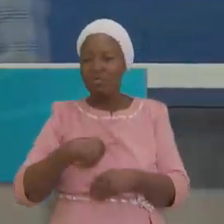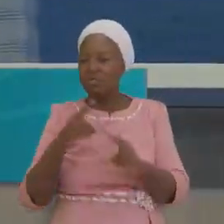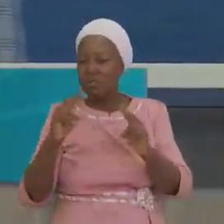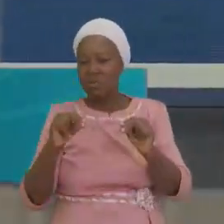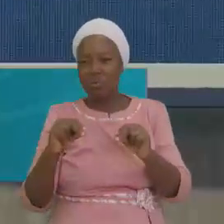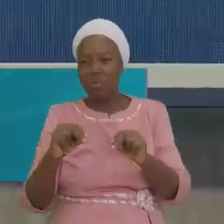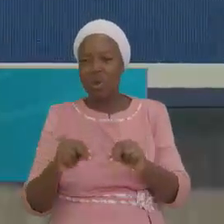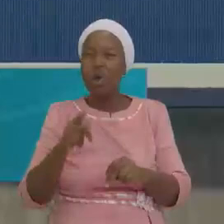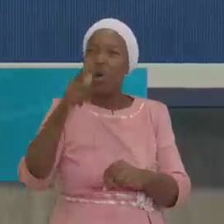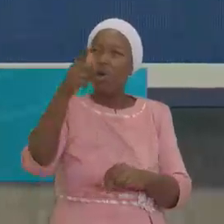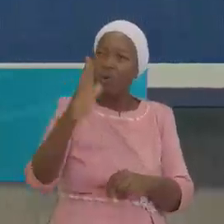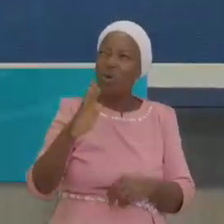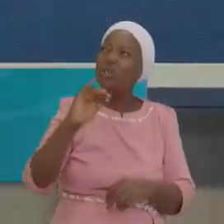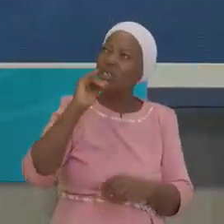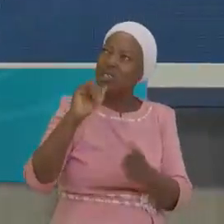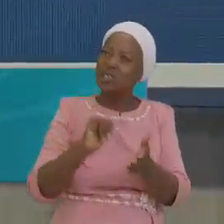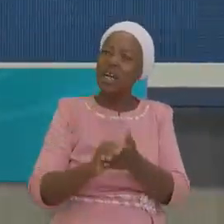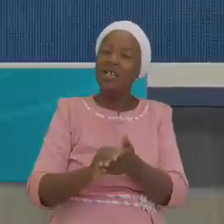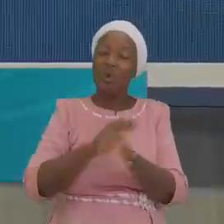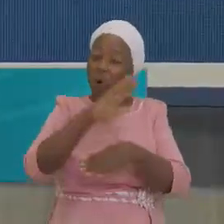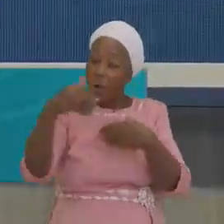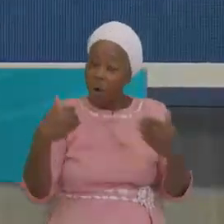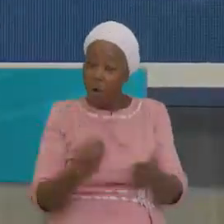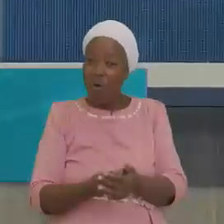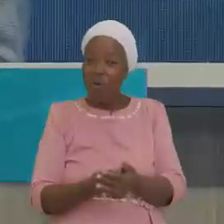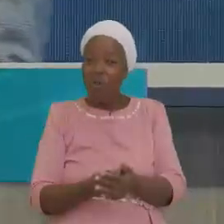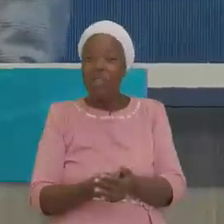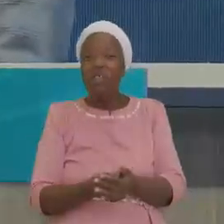God is that all-sufficient God.